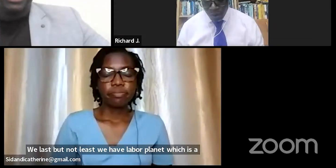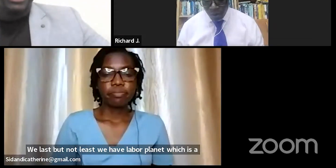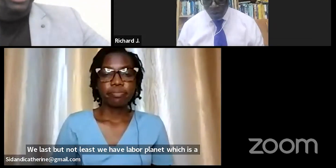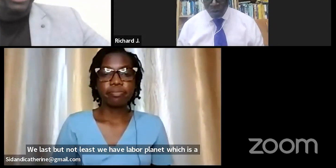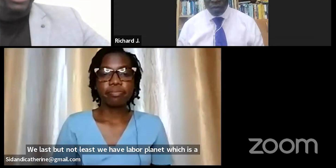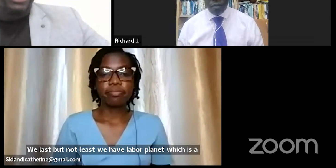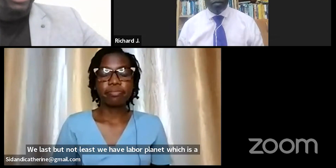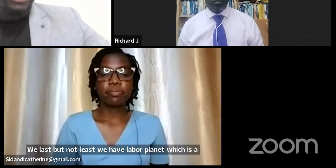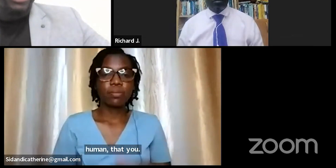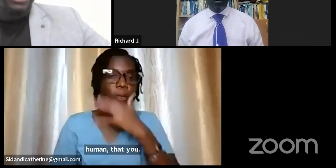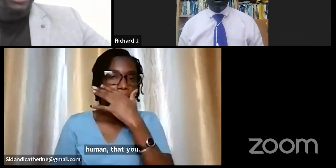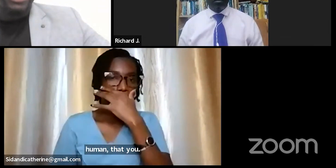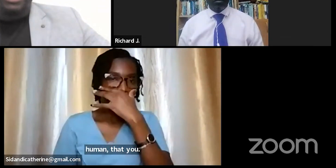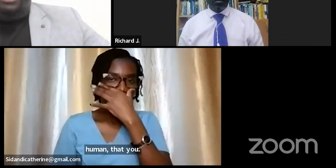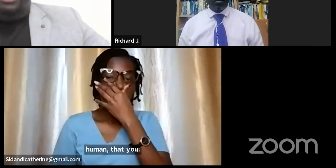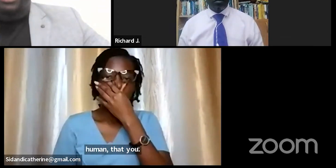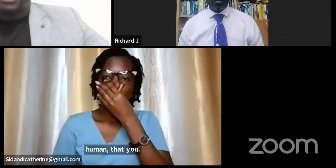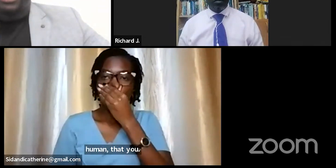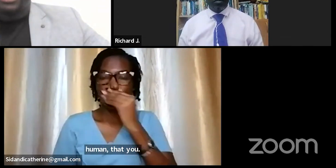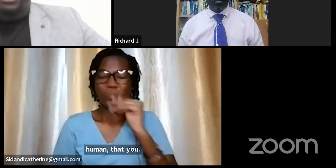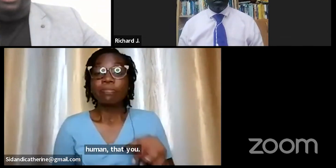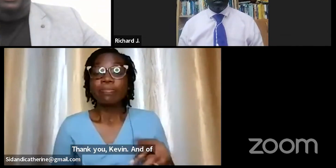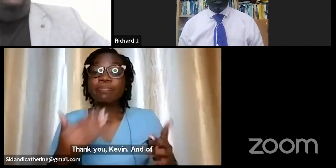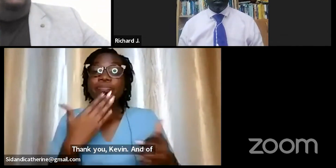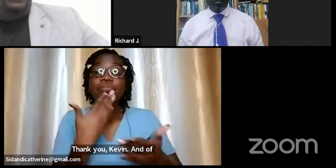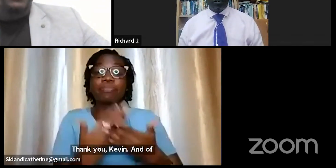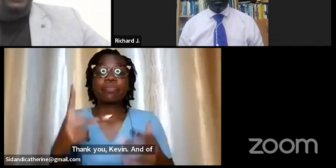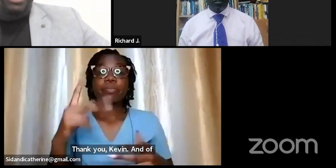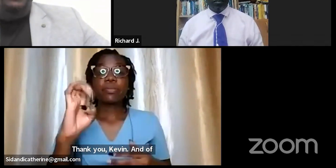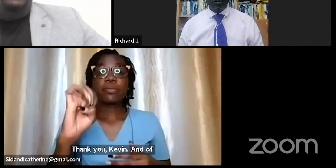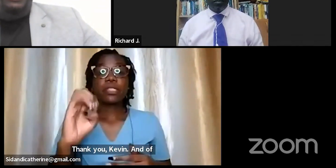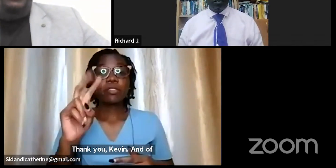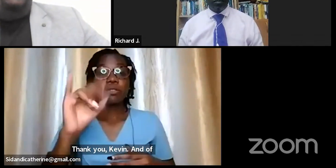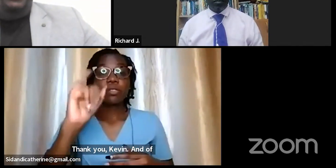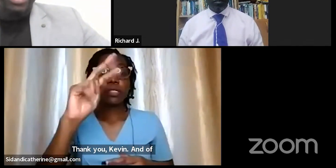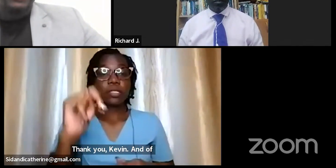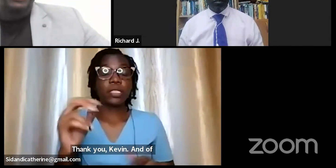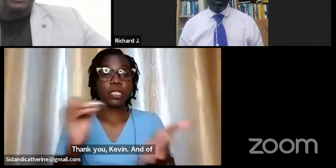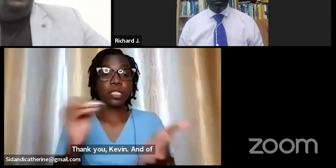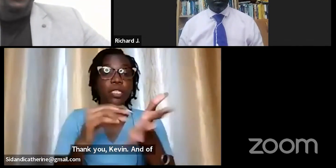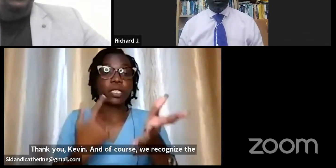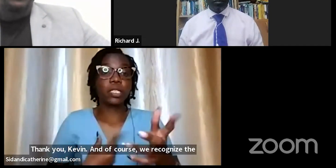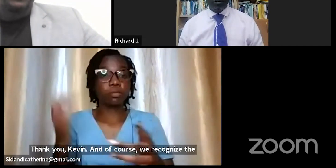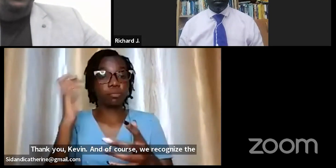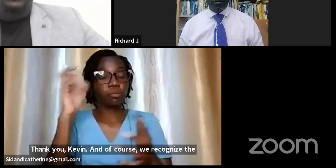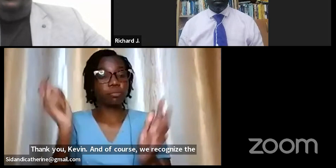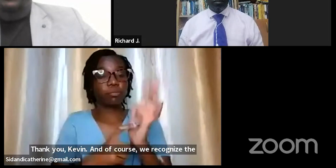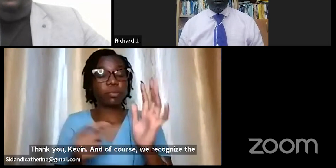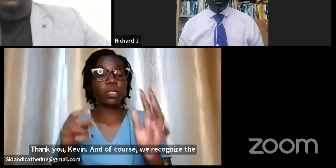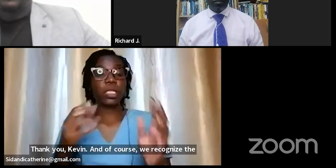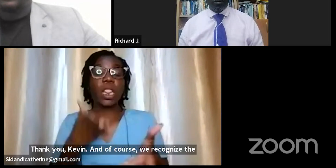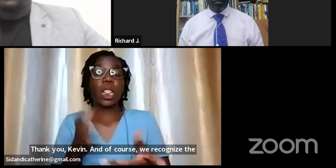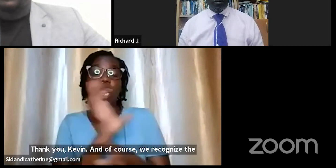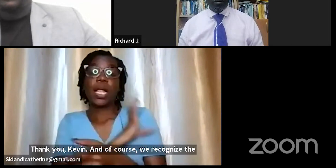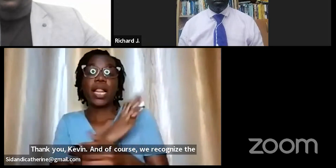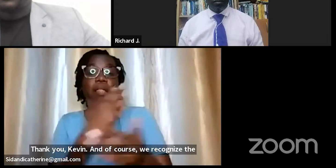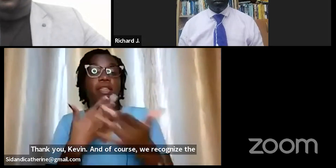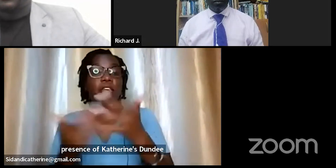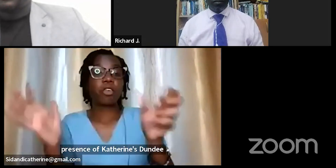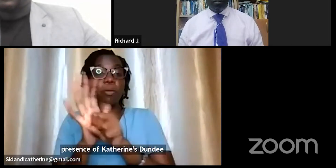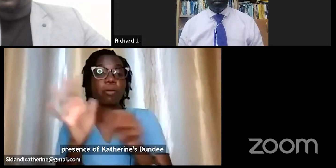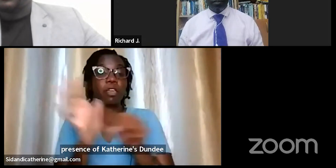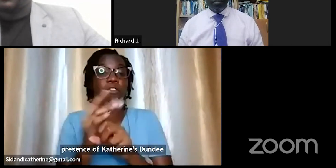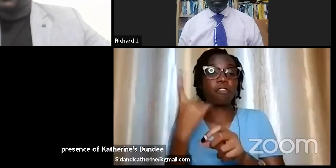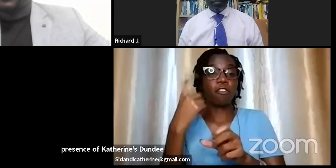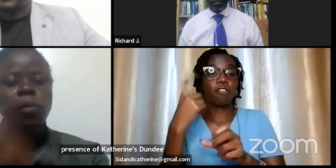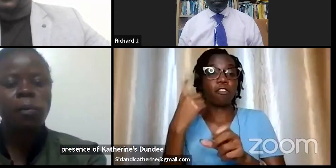Thank you, Kevin. And of course, we recognize the presence of Catherine Sidandi, our sign language interpreter. Thank you very much, Catherine, for making us